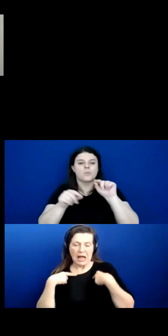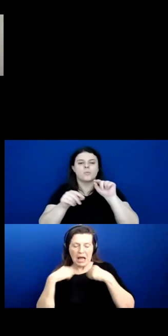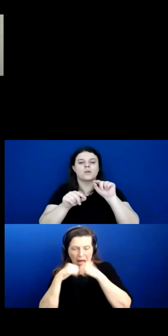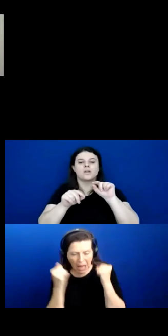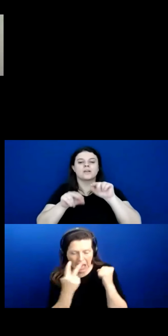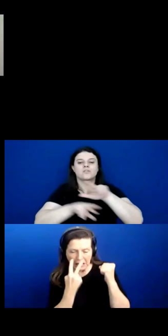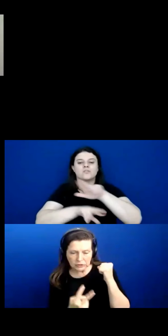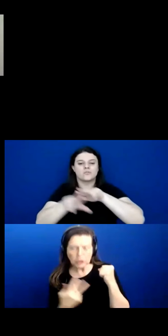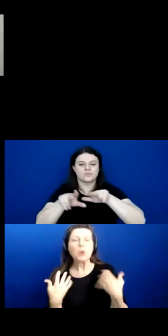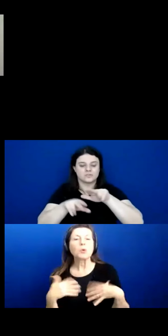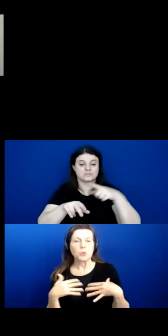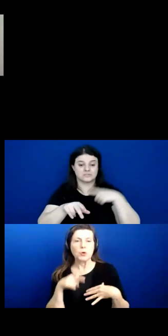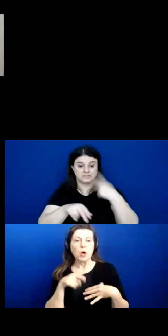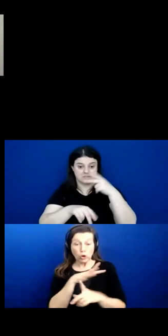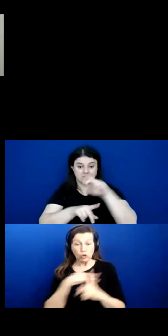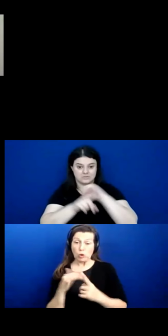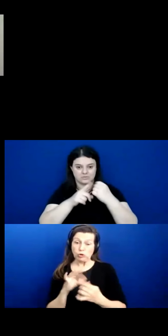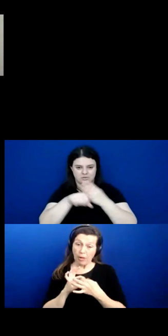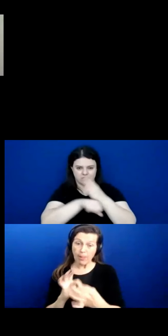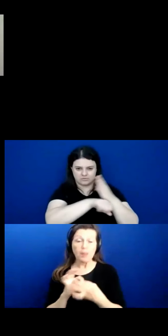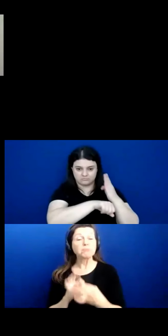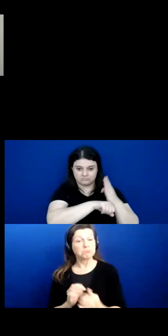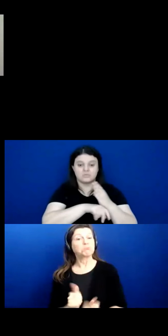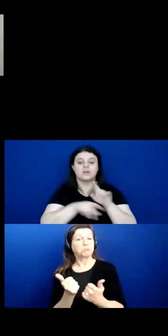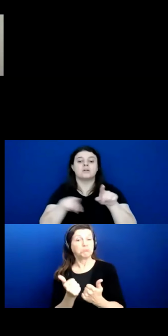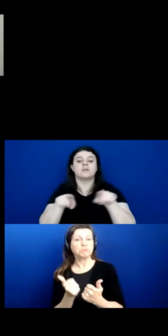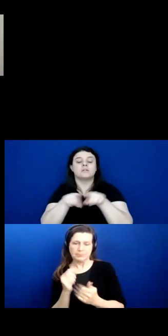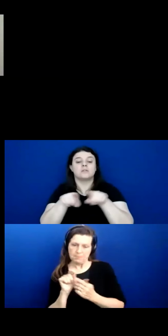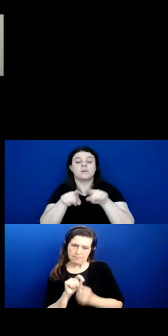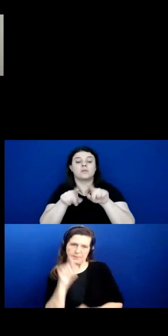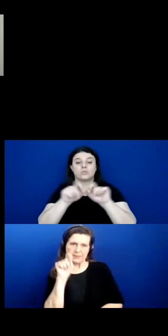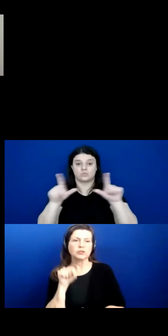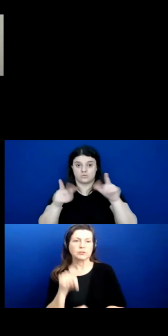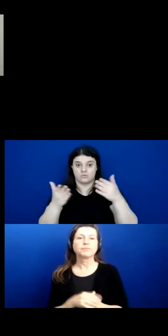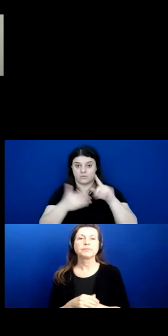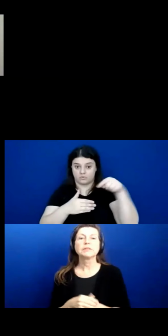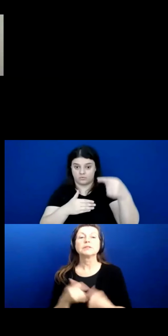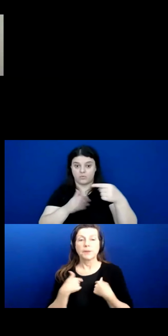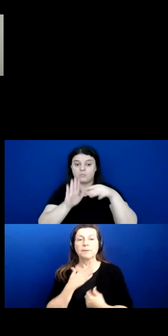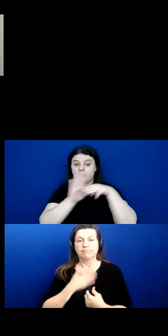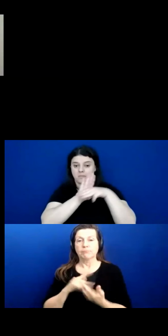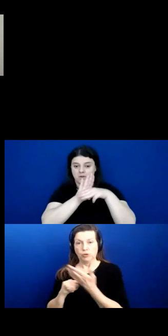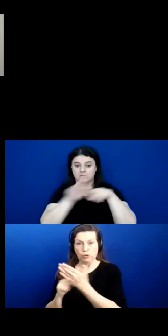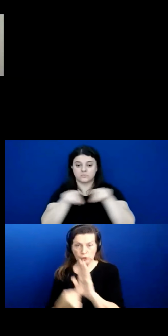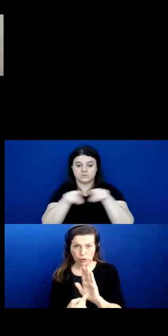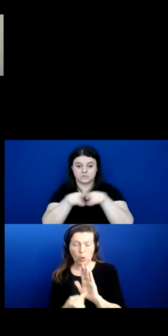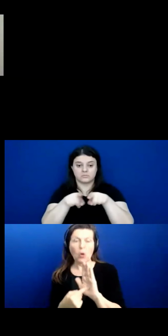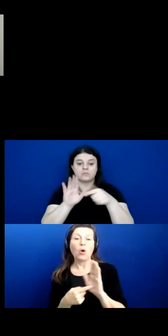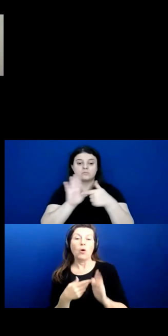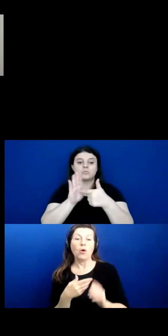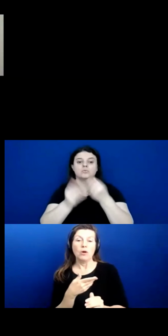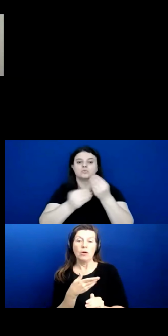social validity measurement. And in the following slides, I will share with you the method and the results of this